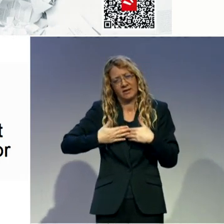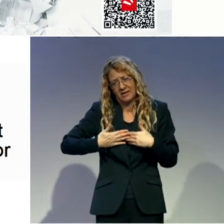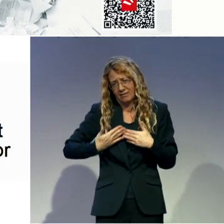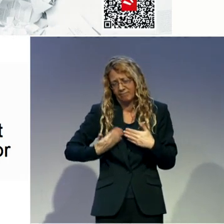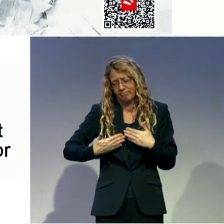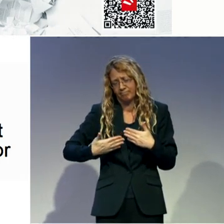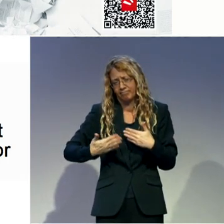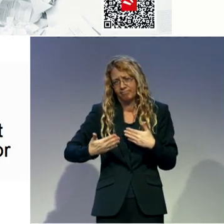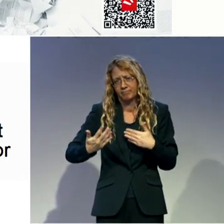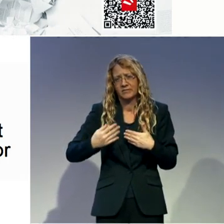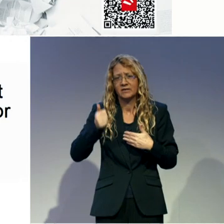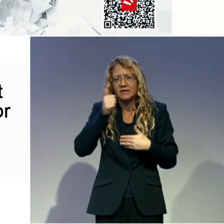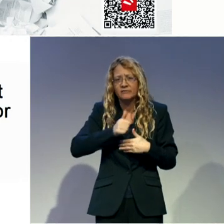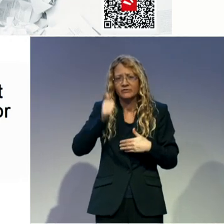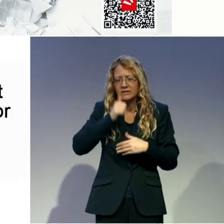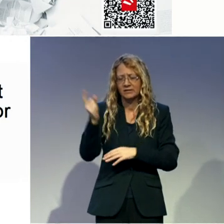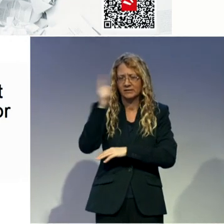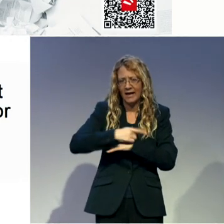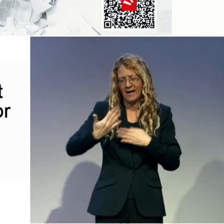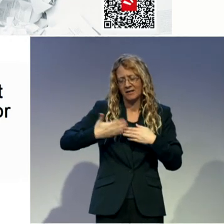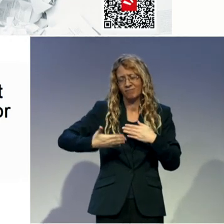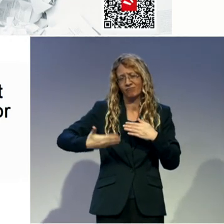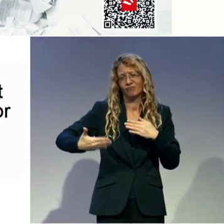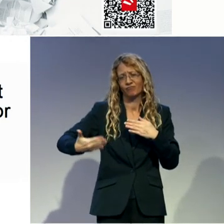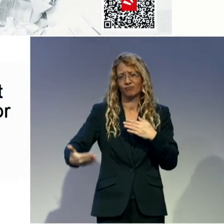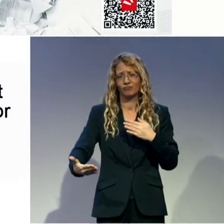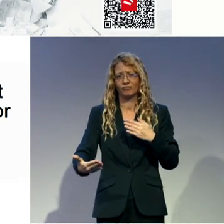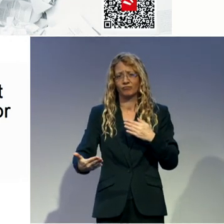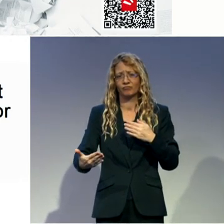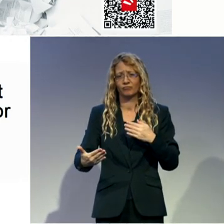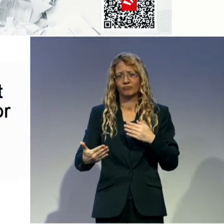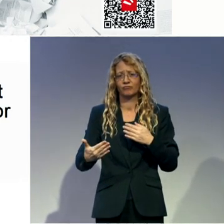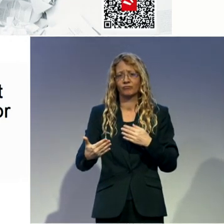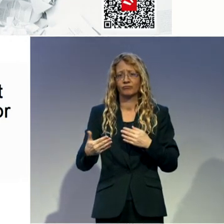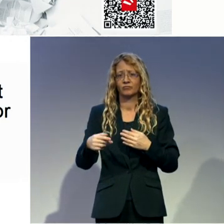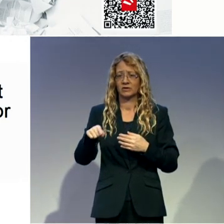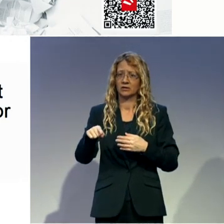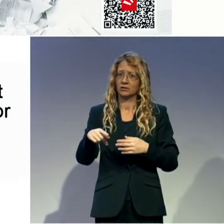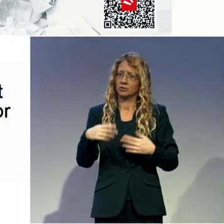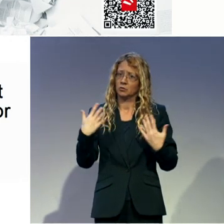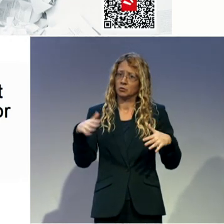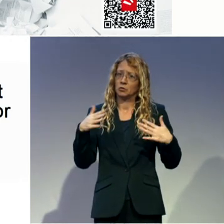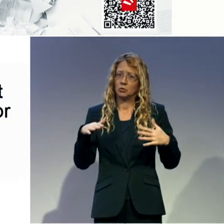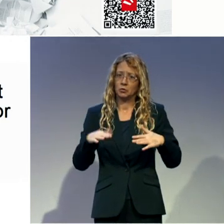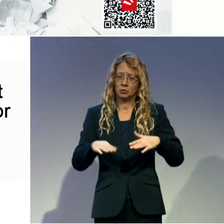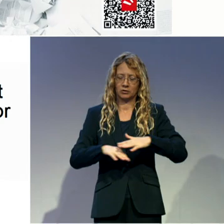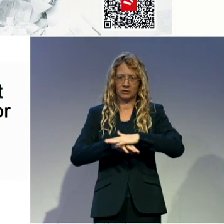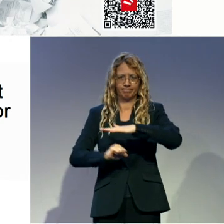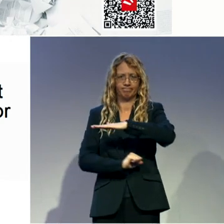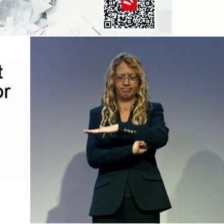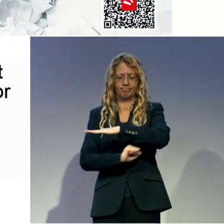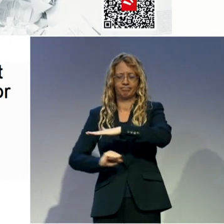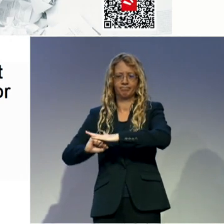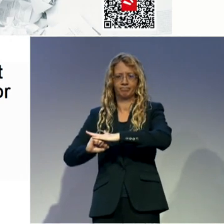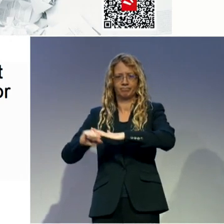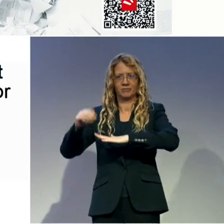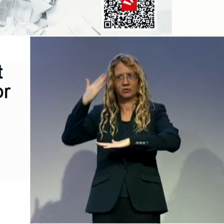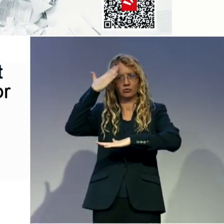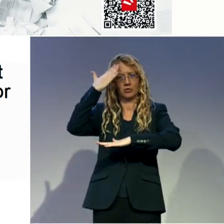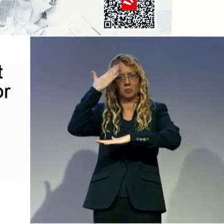the base for people's general orientation. It is the base that allows us to rate and range all the